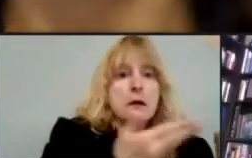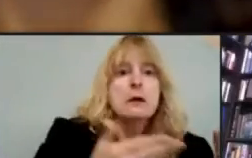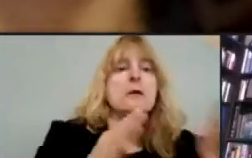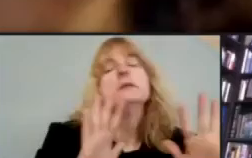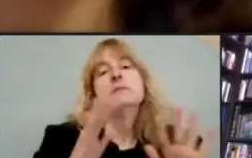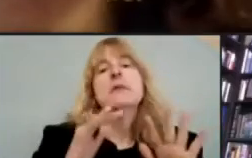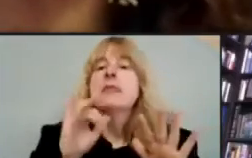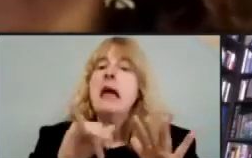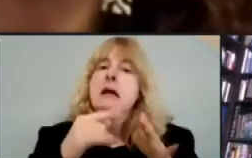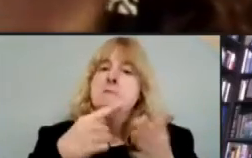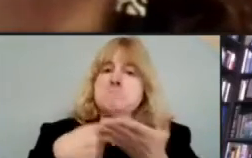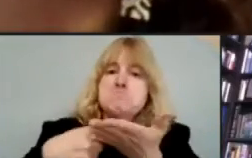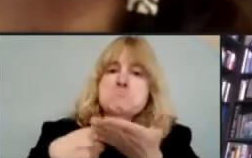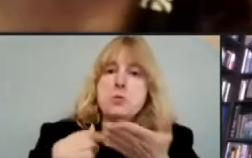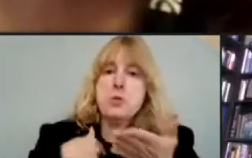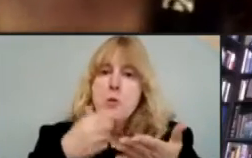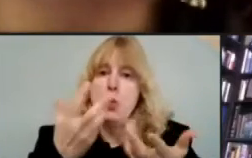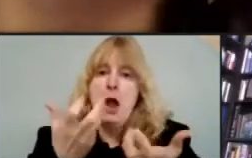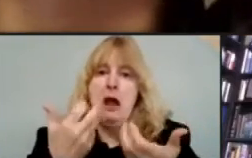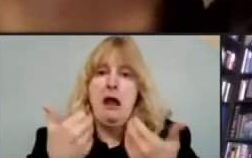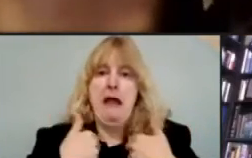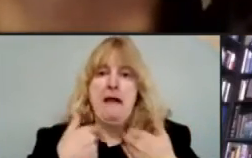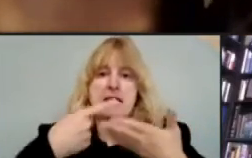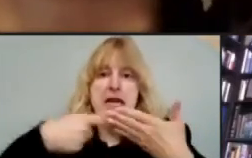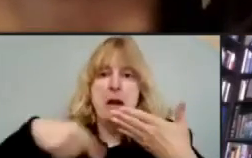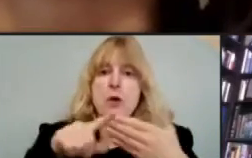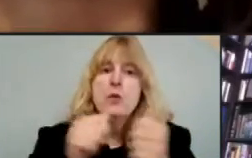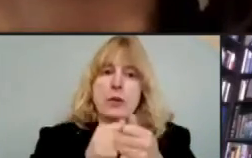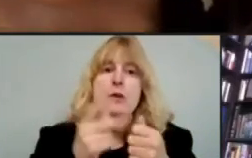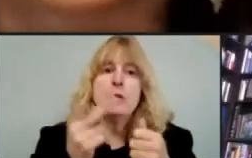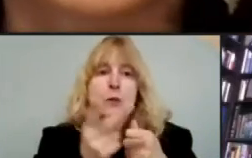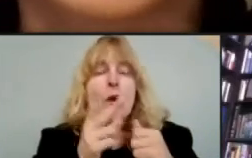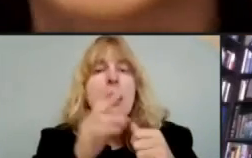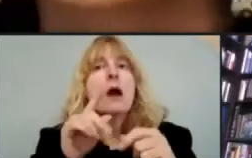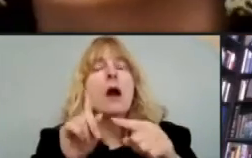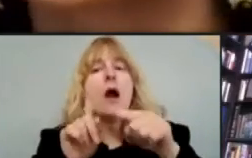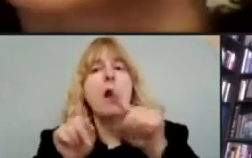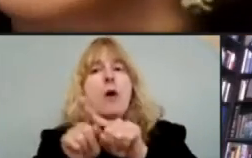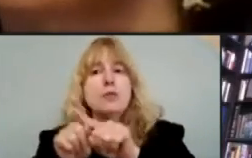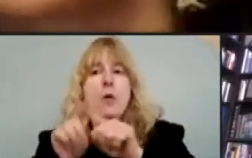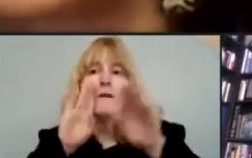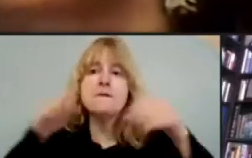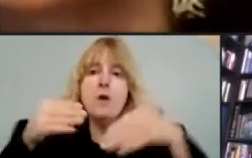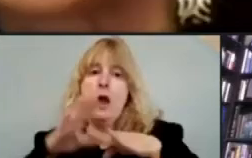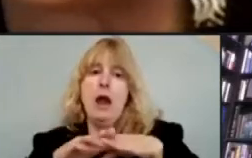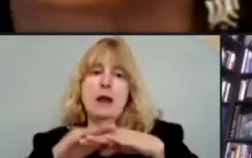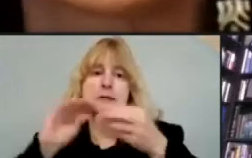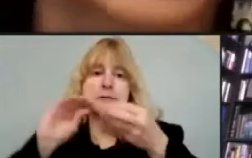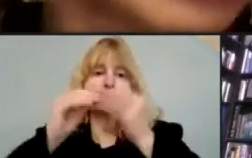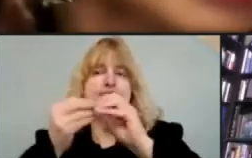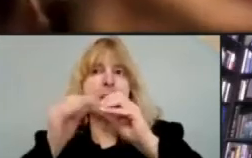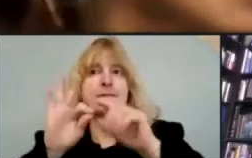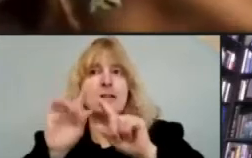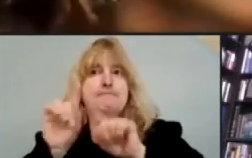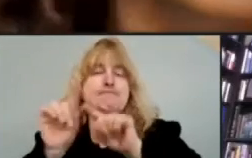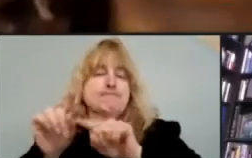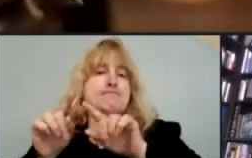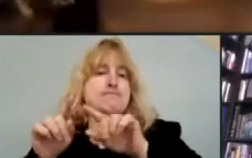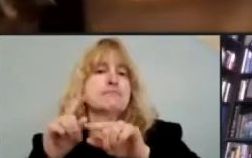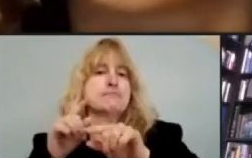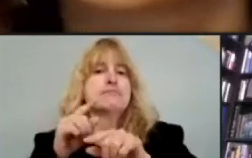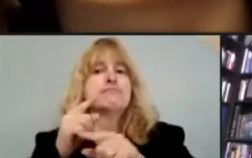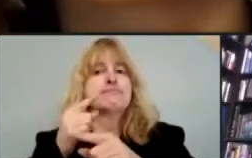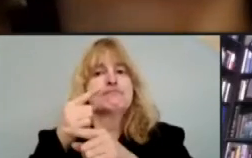next week, as well as a focus on attendance. So thank you again, Rajeshri and